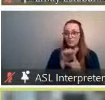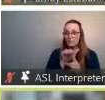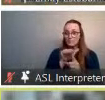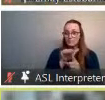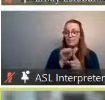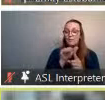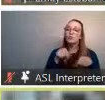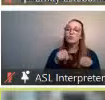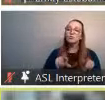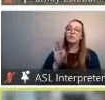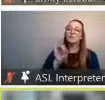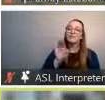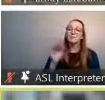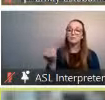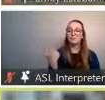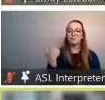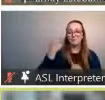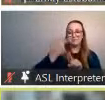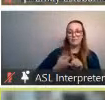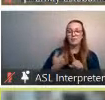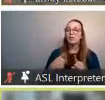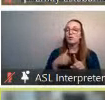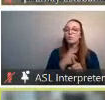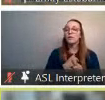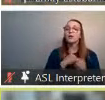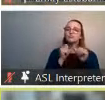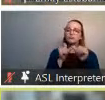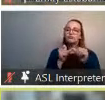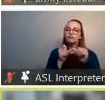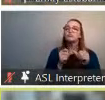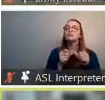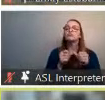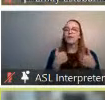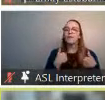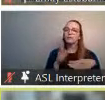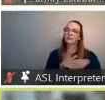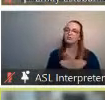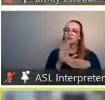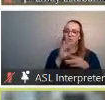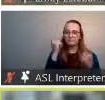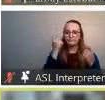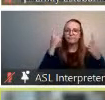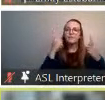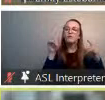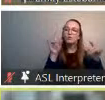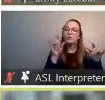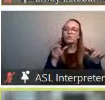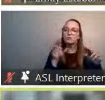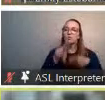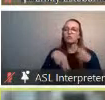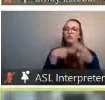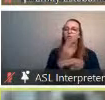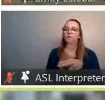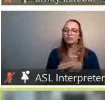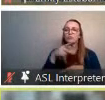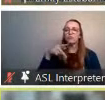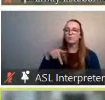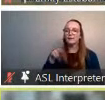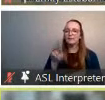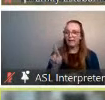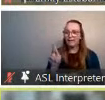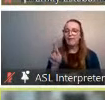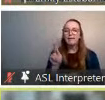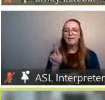we continued to build our shared understanding of the universal pre-K, the UPK landscape,